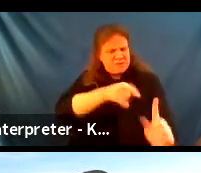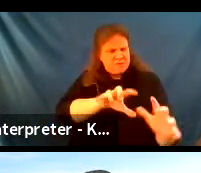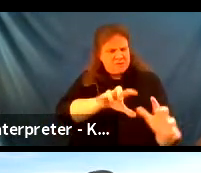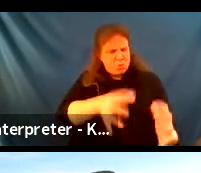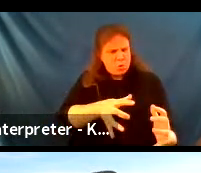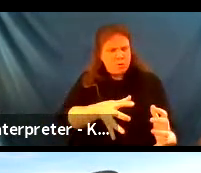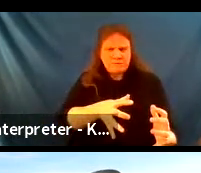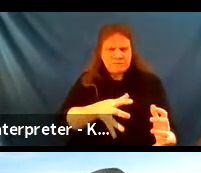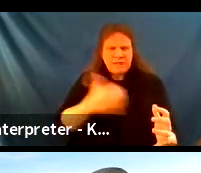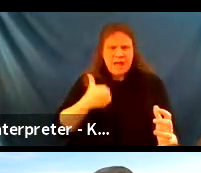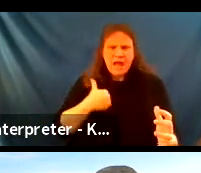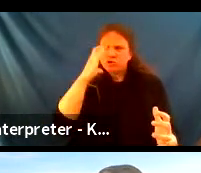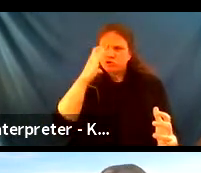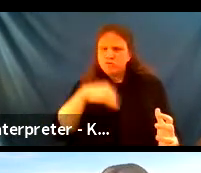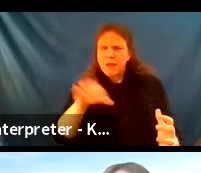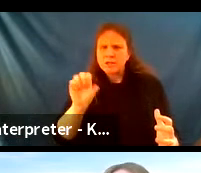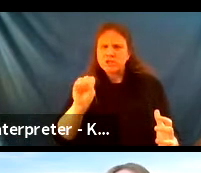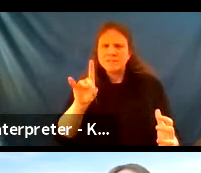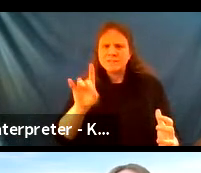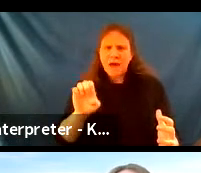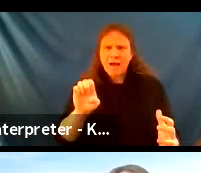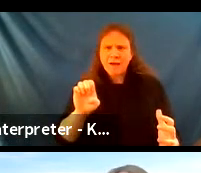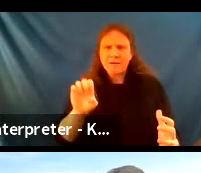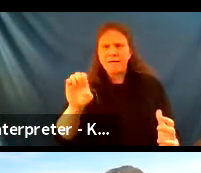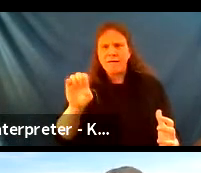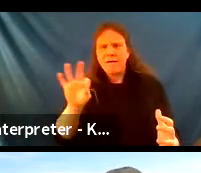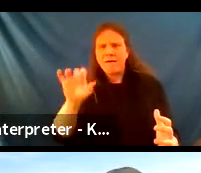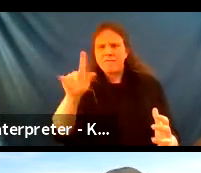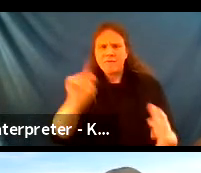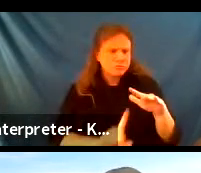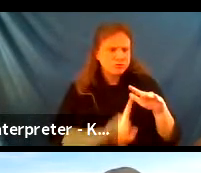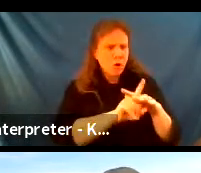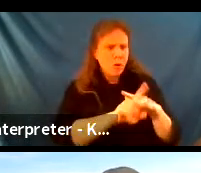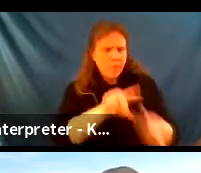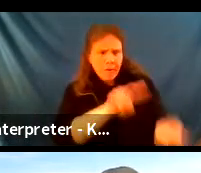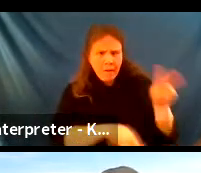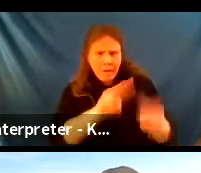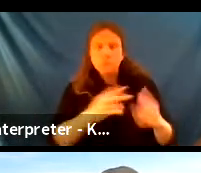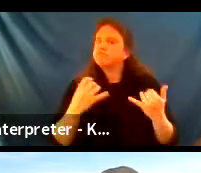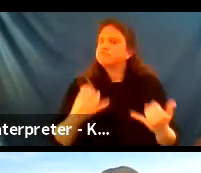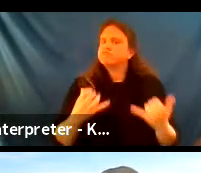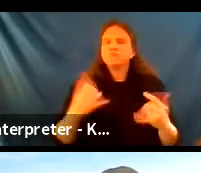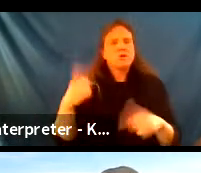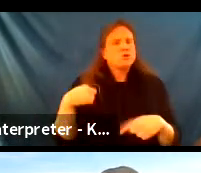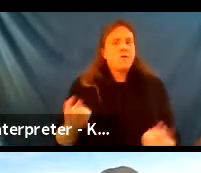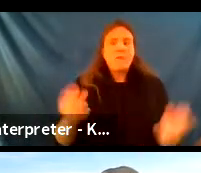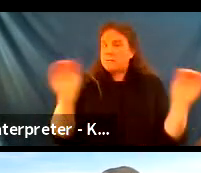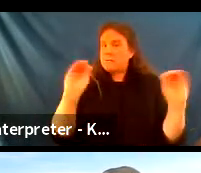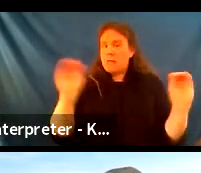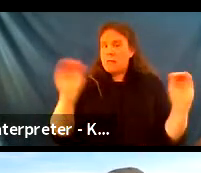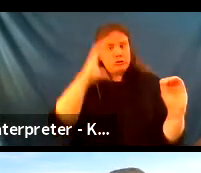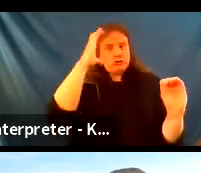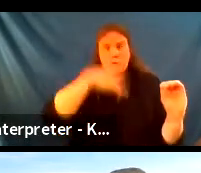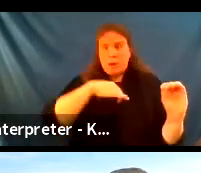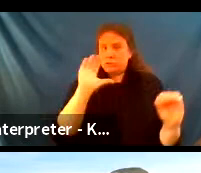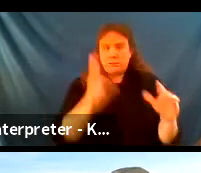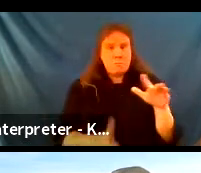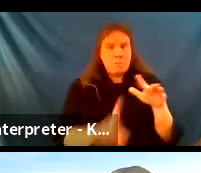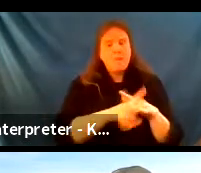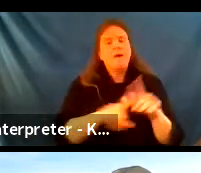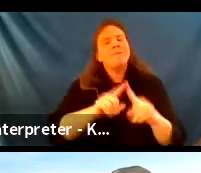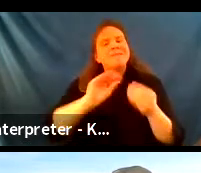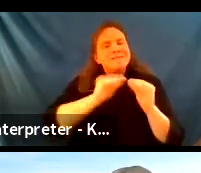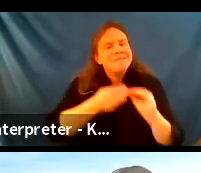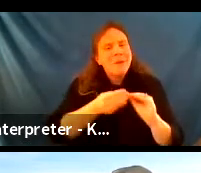change. So far, nothing has been seen, but admittedly, the numbers are small, particularly for people with developmental disabilities.